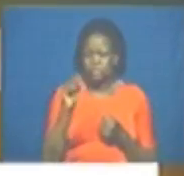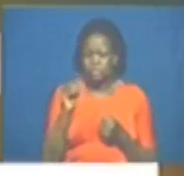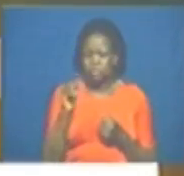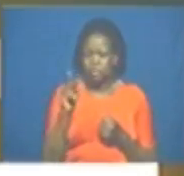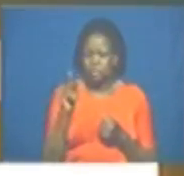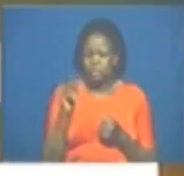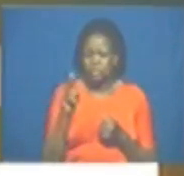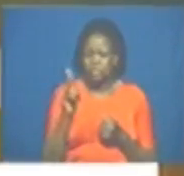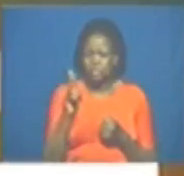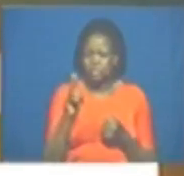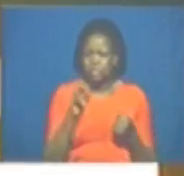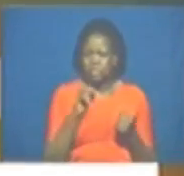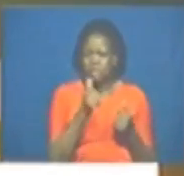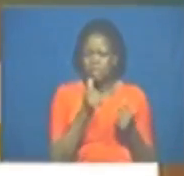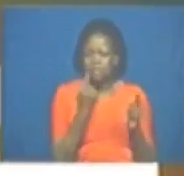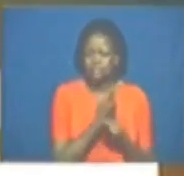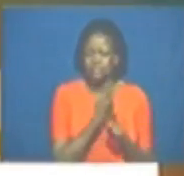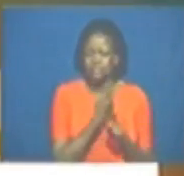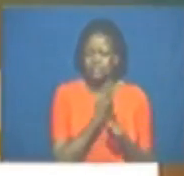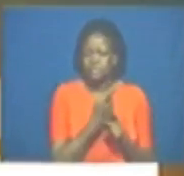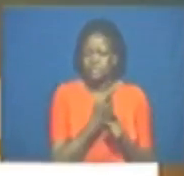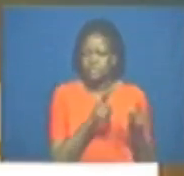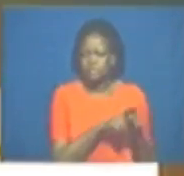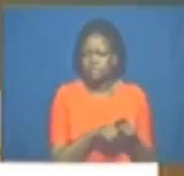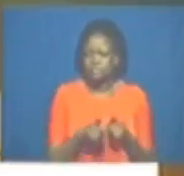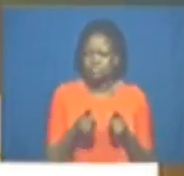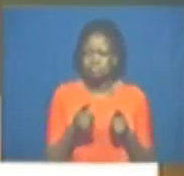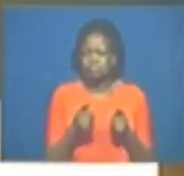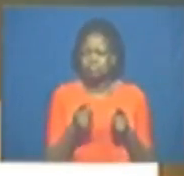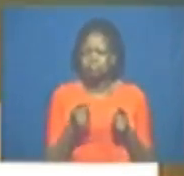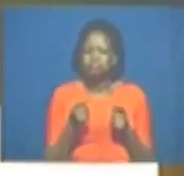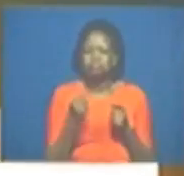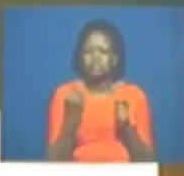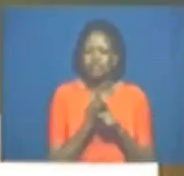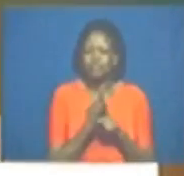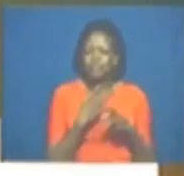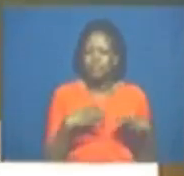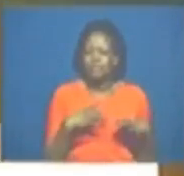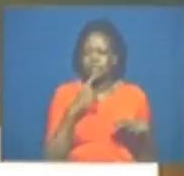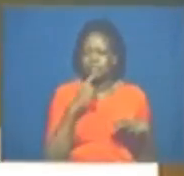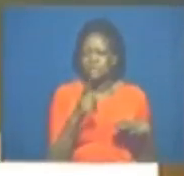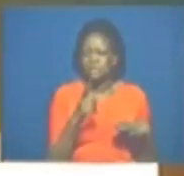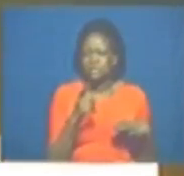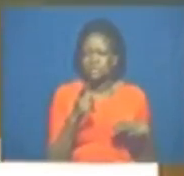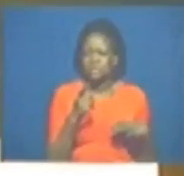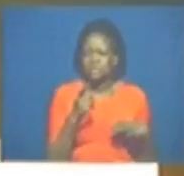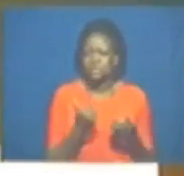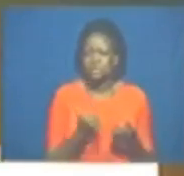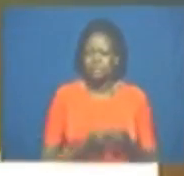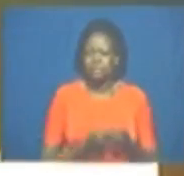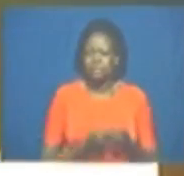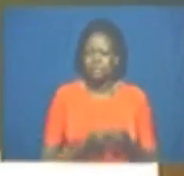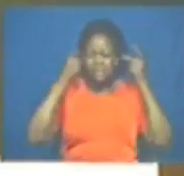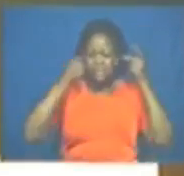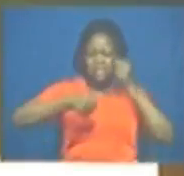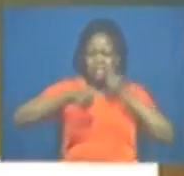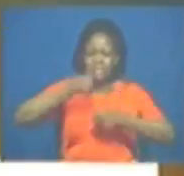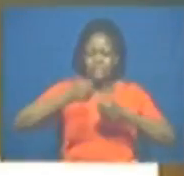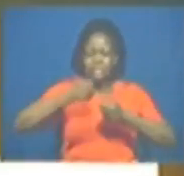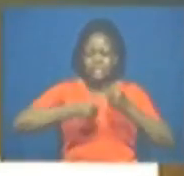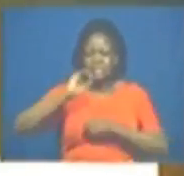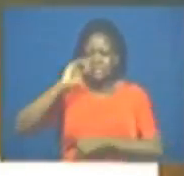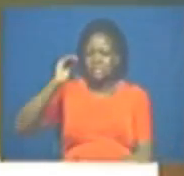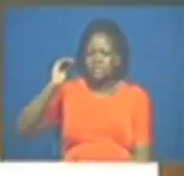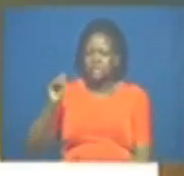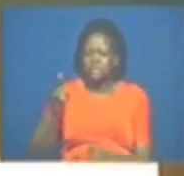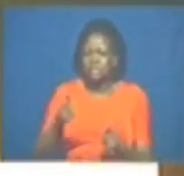also known as Mohammed Kuso Yaro, and Adan Yusuf Sheikh, are said to be behind the terror activities in the county and